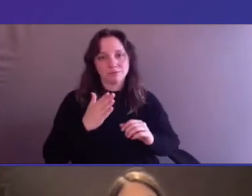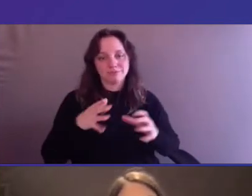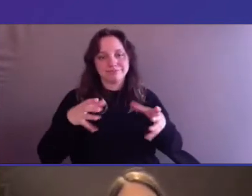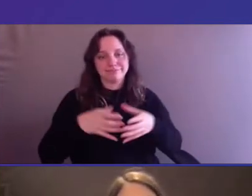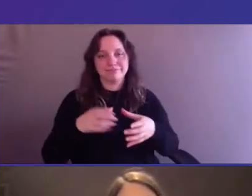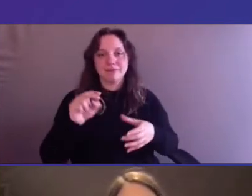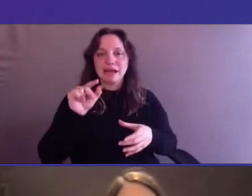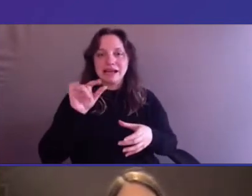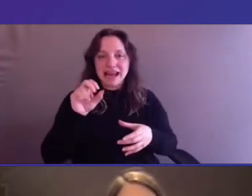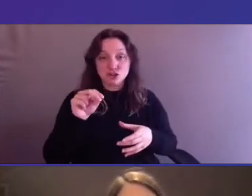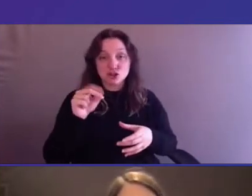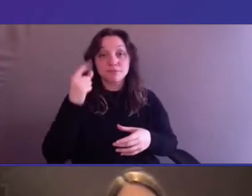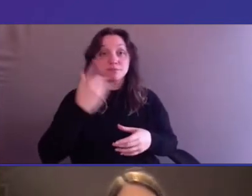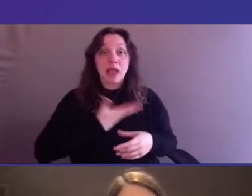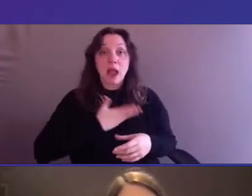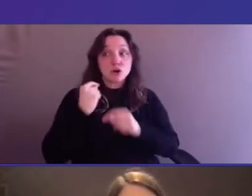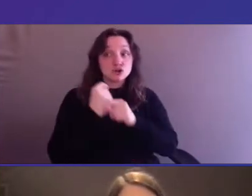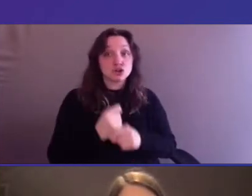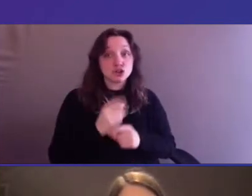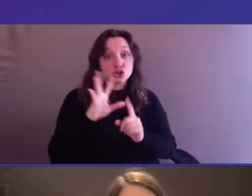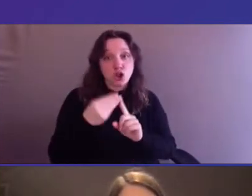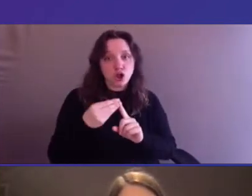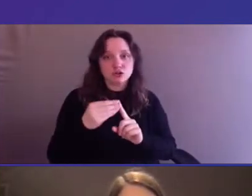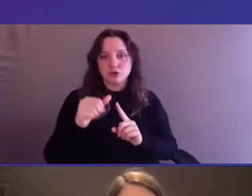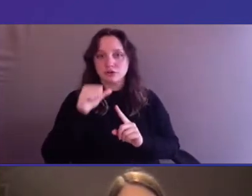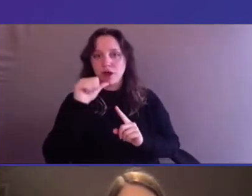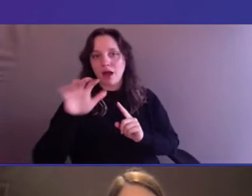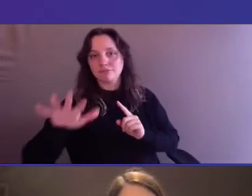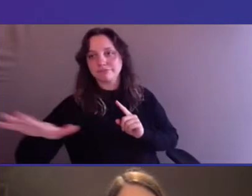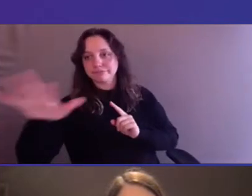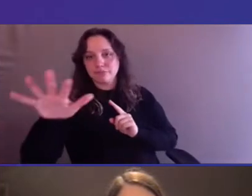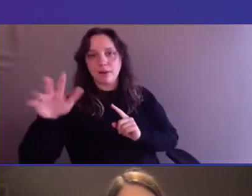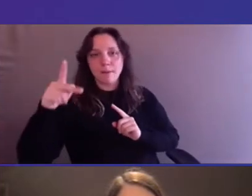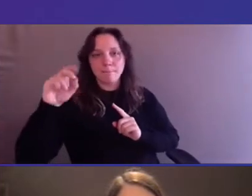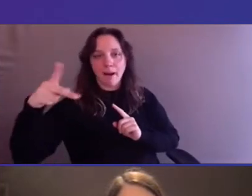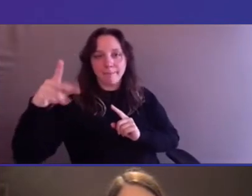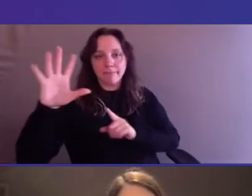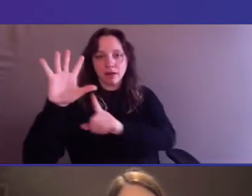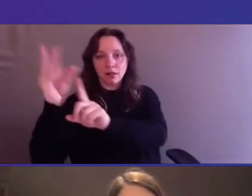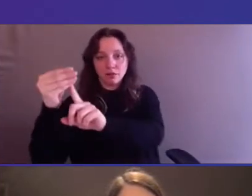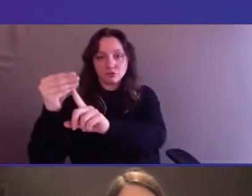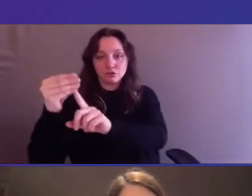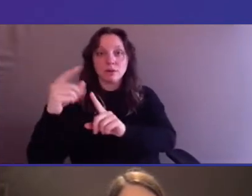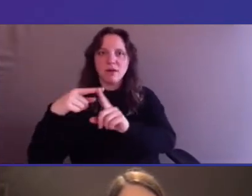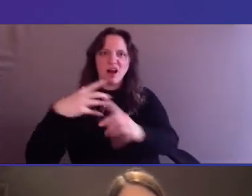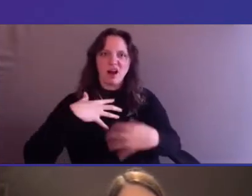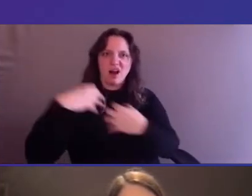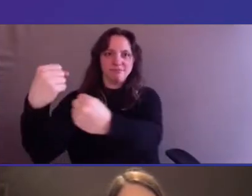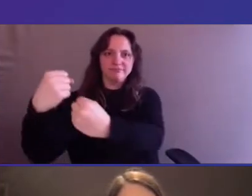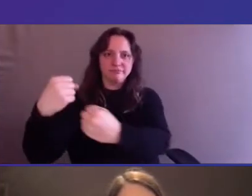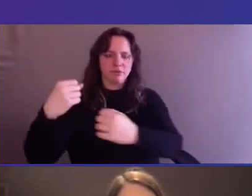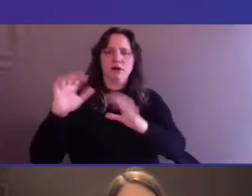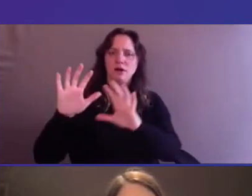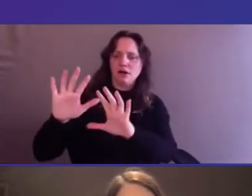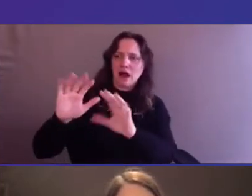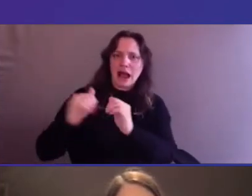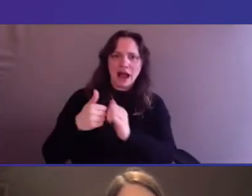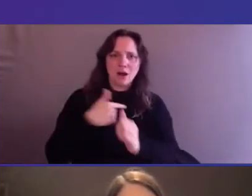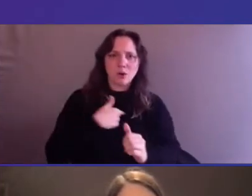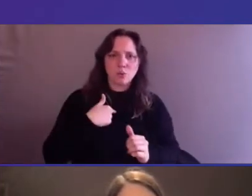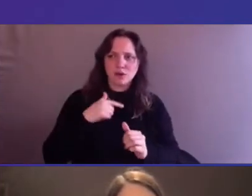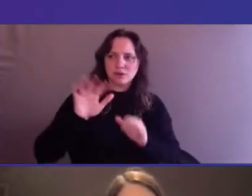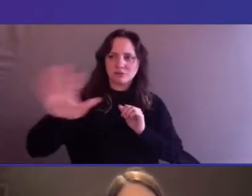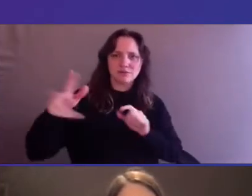not a pop culture. And so the defense of that culture and the perpetuation of it and the caring and the nurturing of